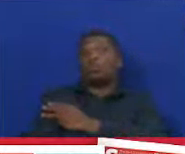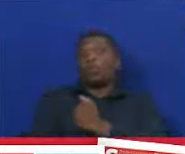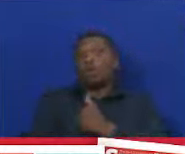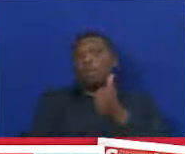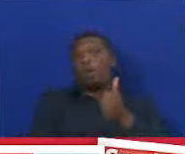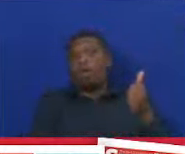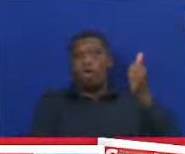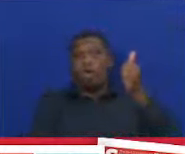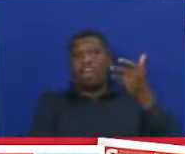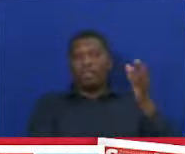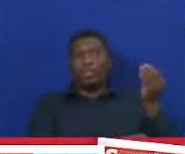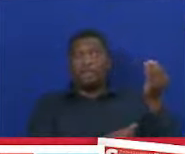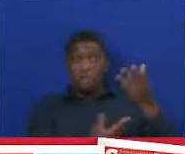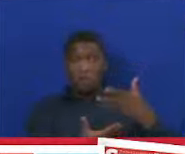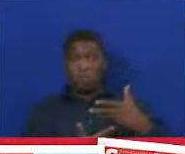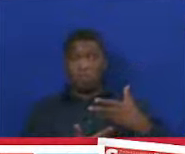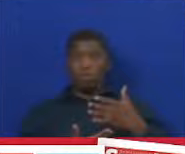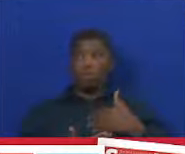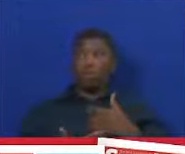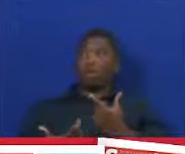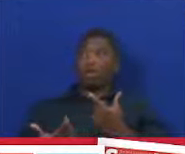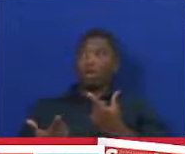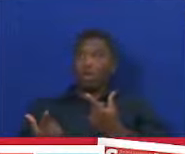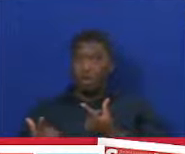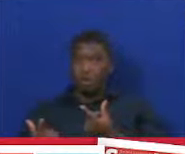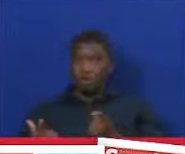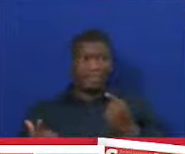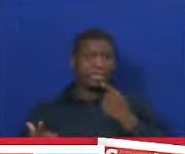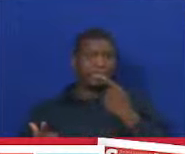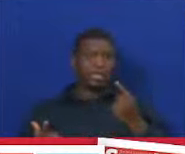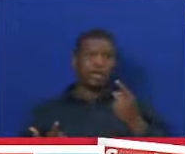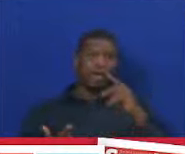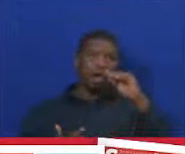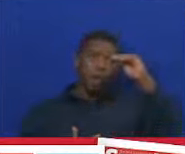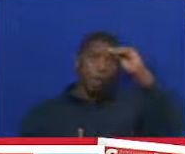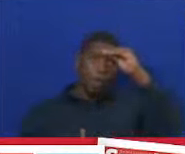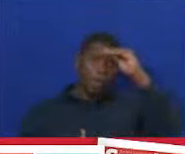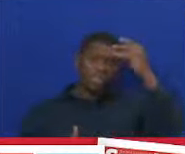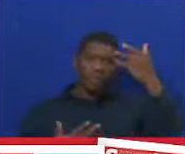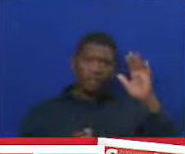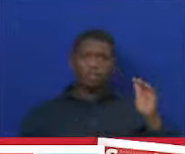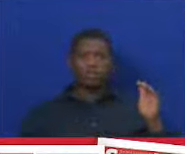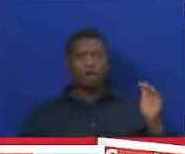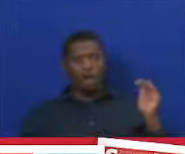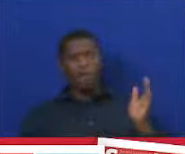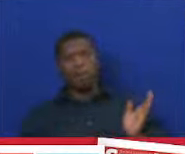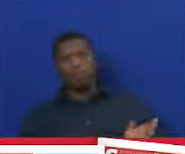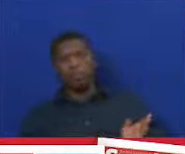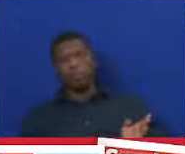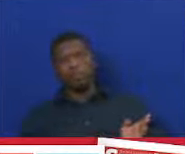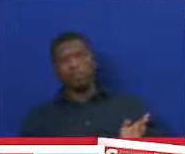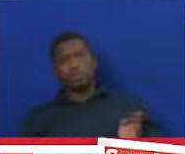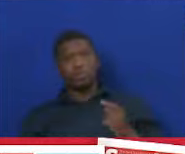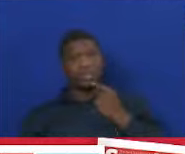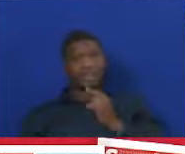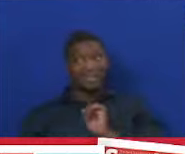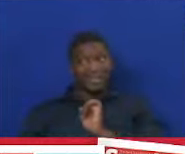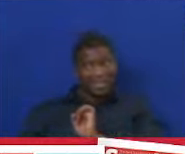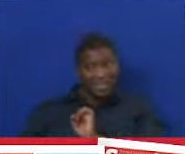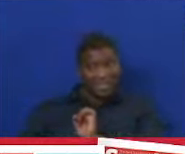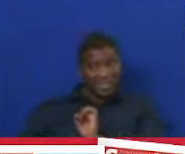upon his entrance at Mr. Madlanga's bedroom, Mr. Madlanga indicated that he wanted to talk